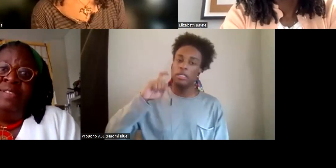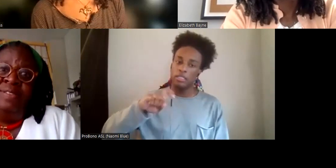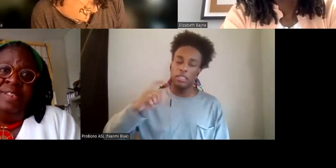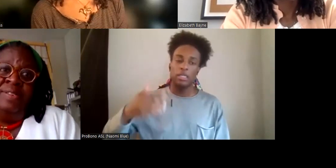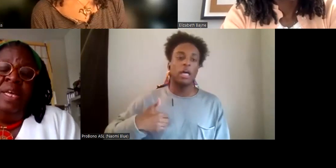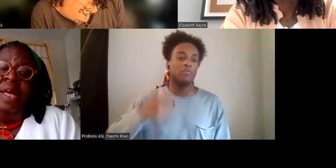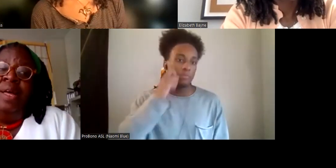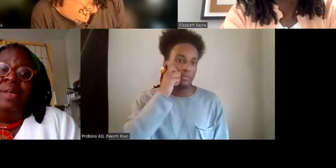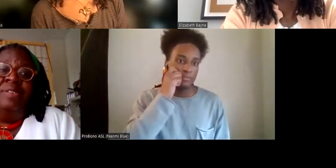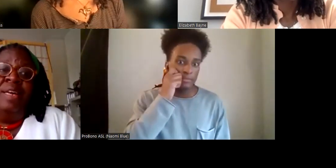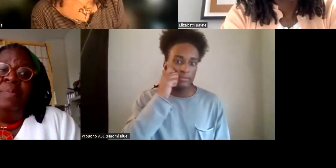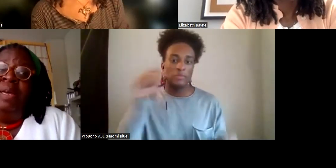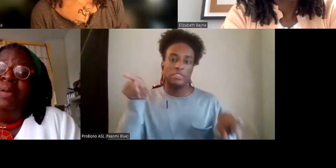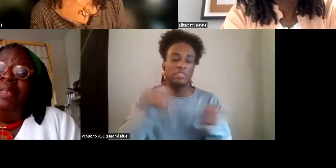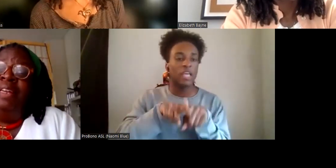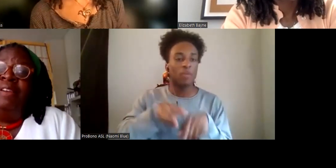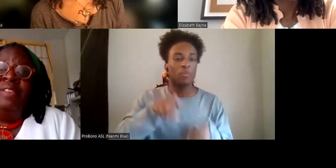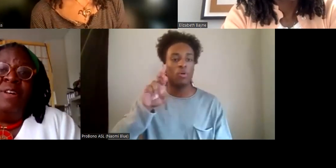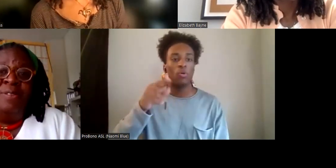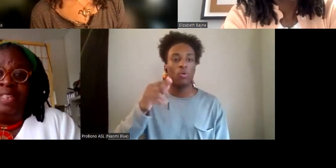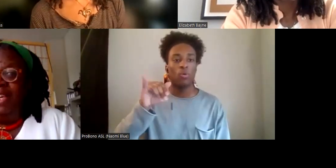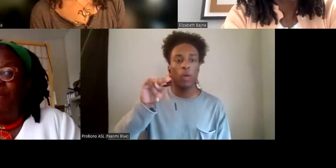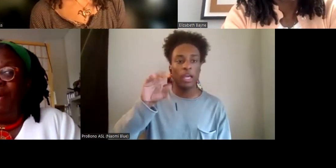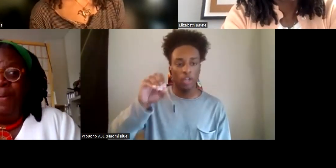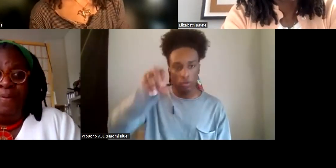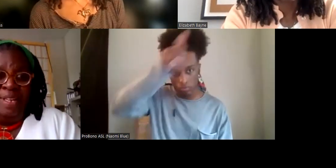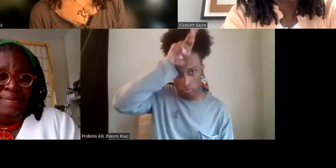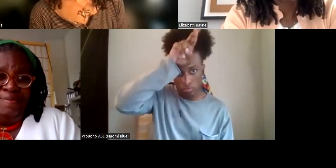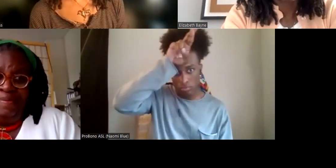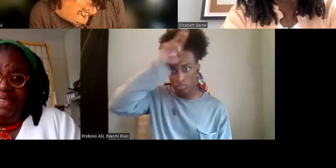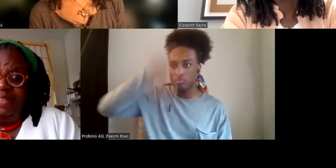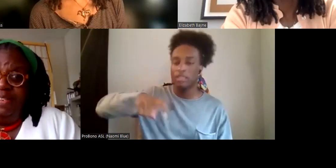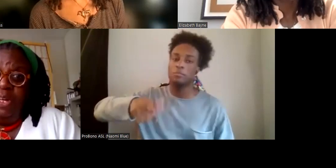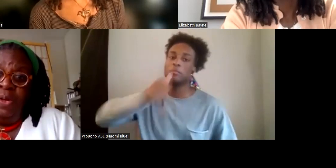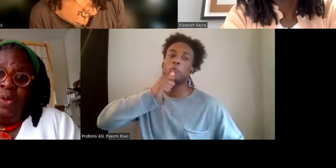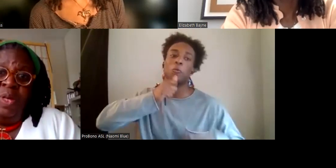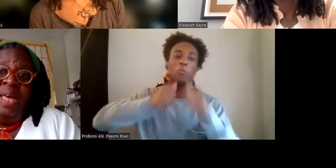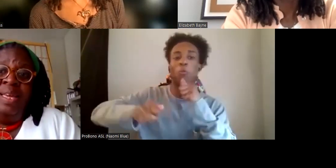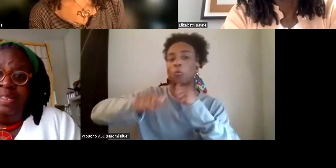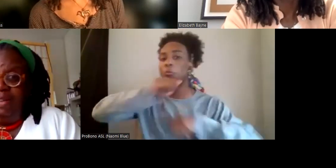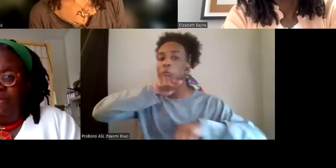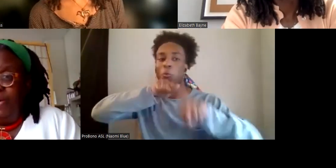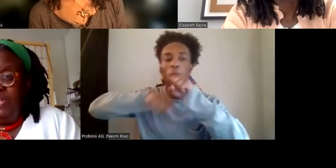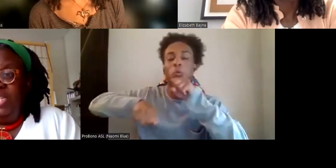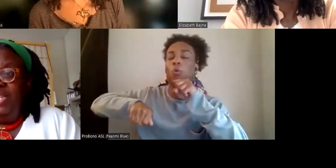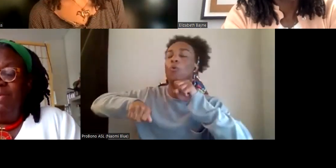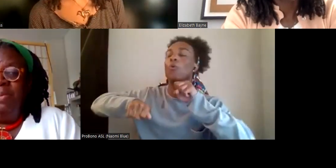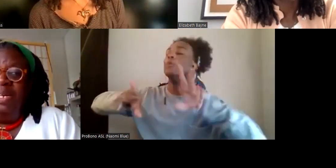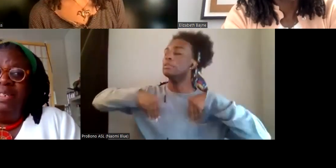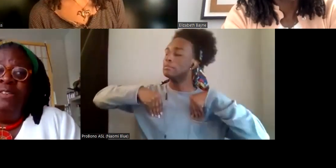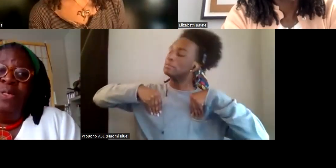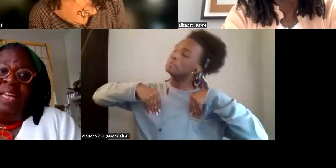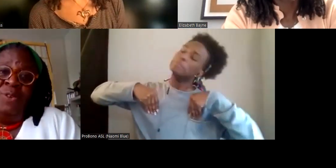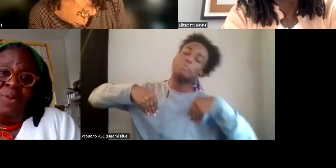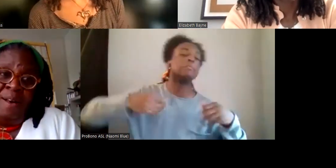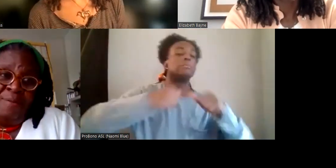a rhinoceros, because you got to be able to take those no's and keep it moving. So it is unfortunate,